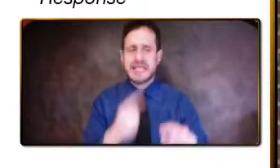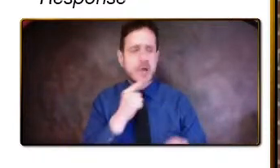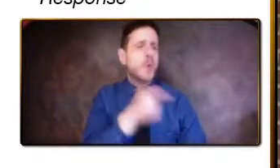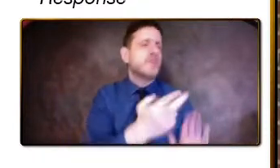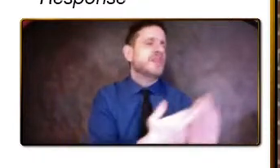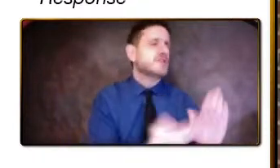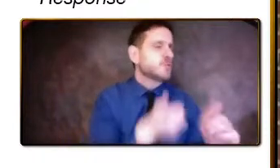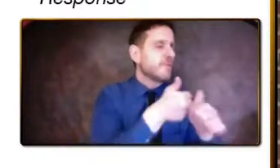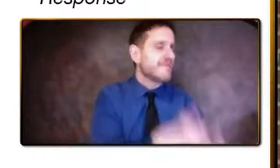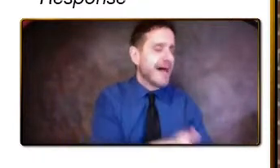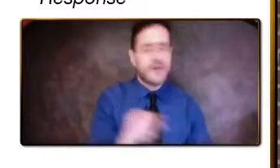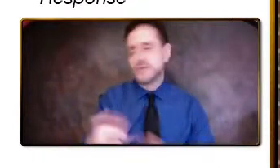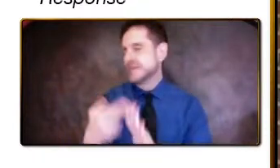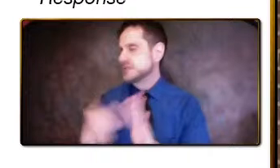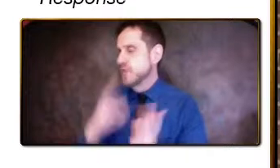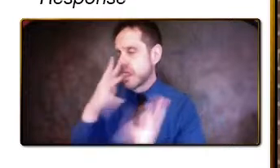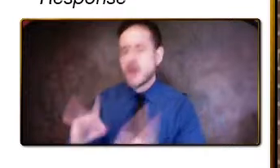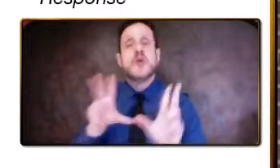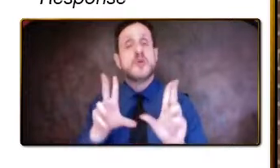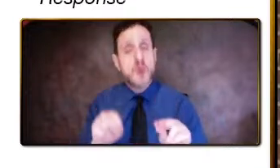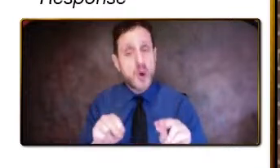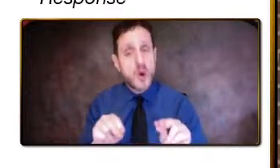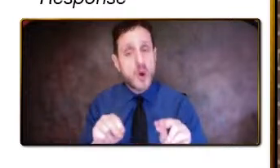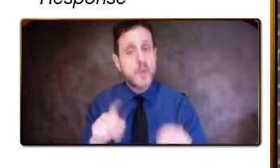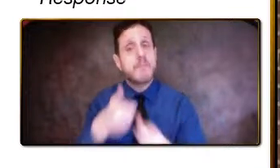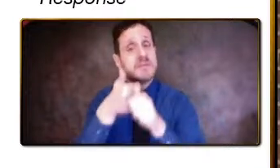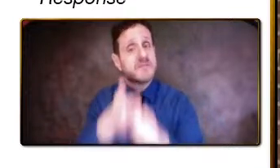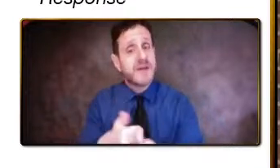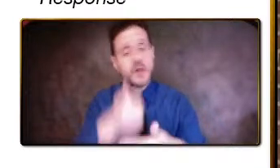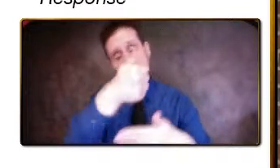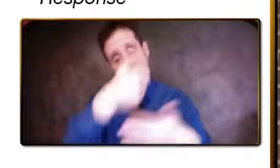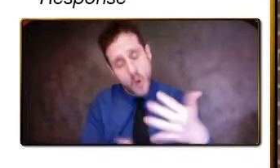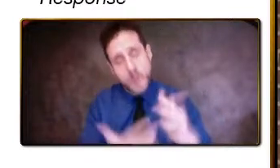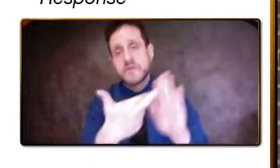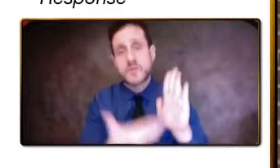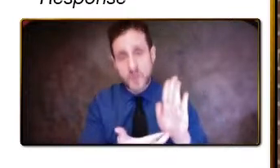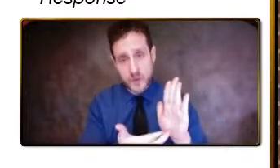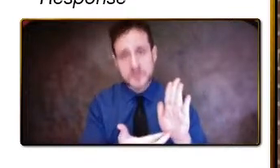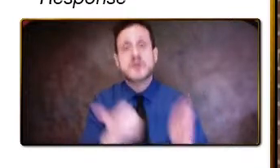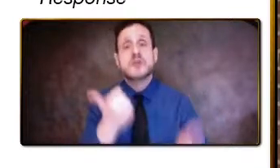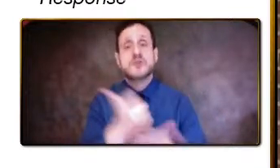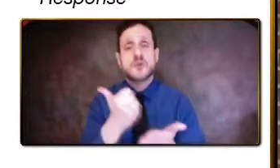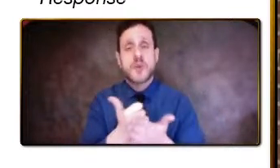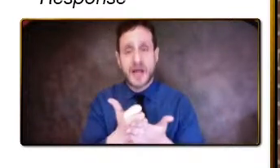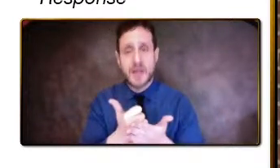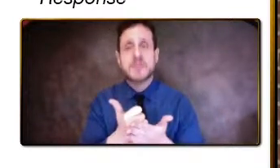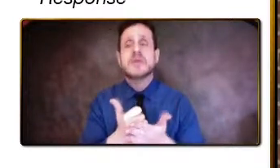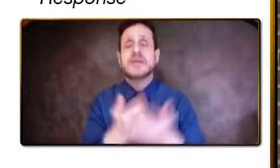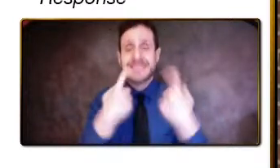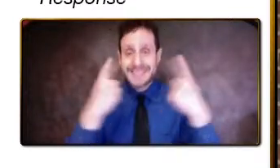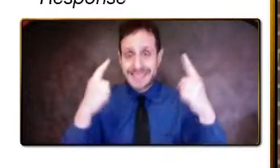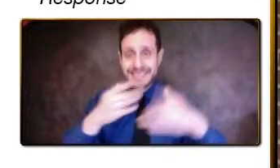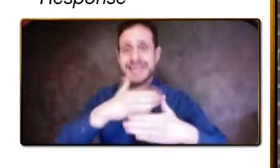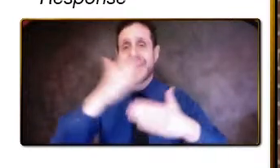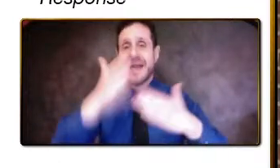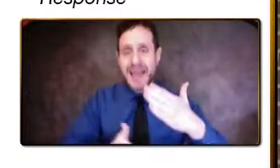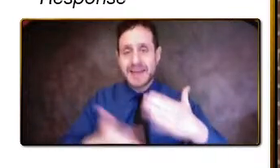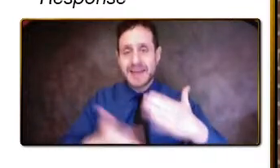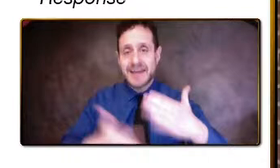layered approach will get us to the end of this pandemic. In the last 24 hours, more